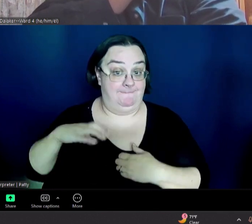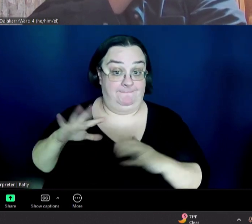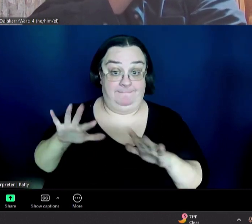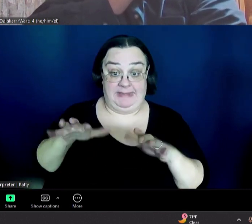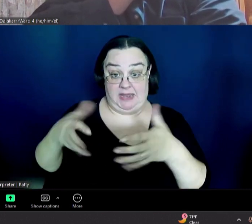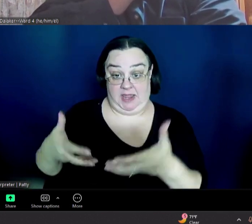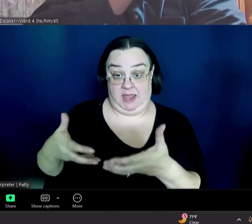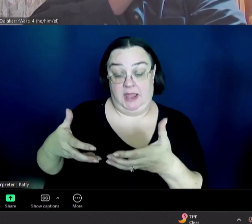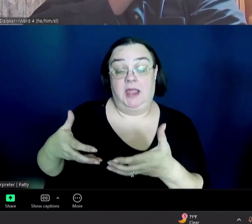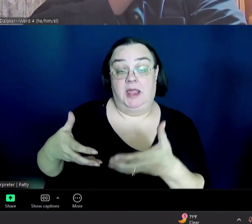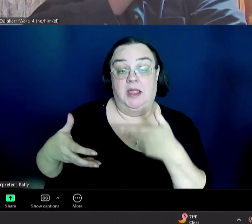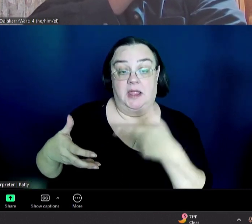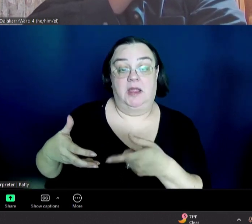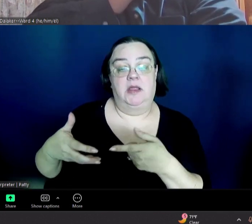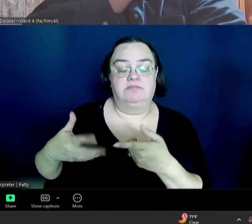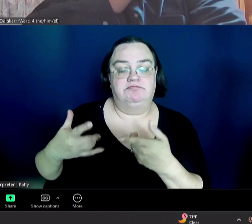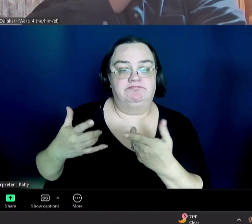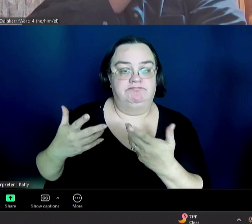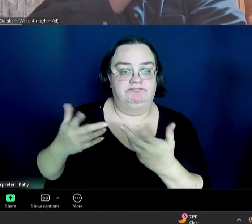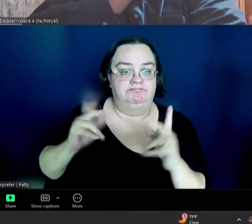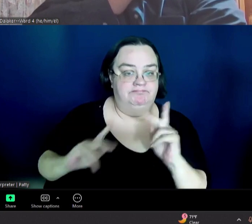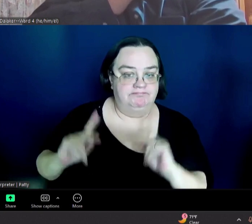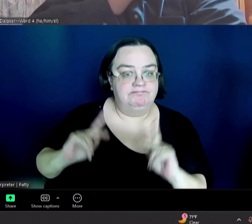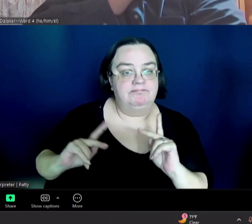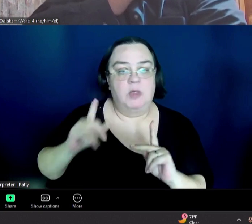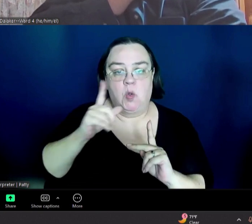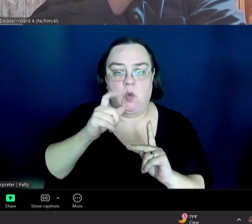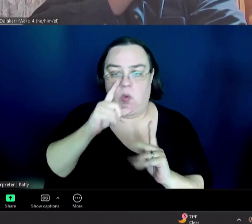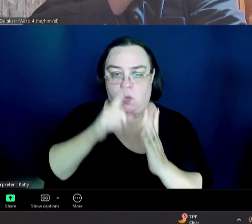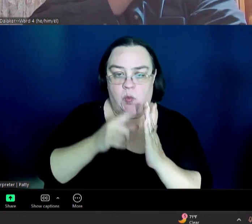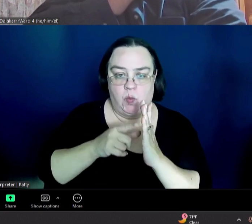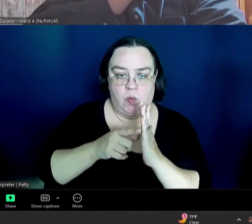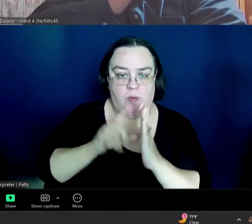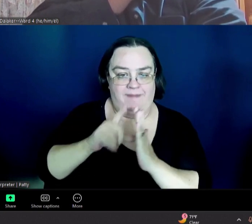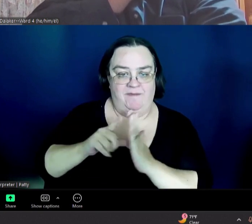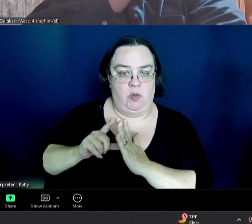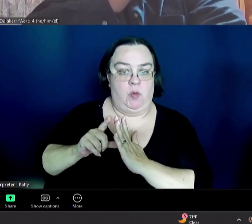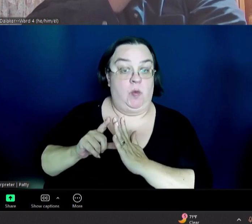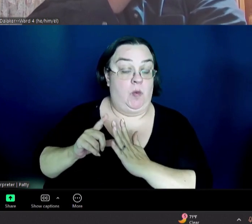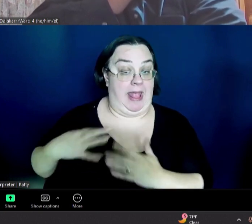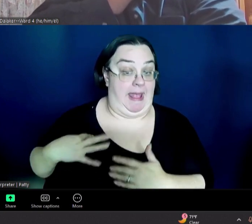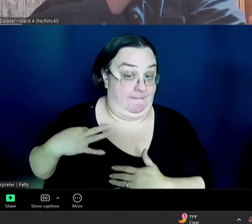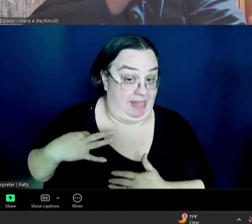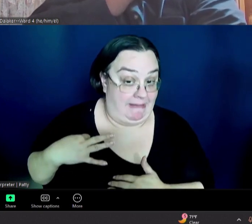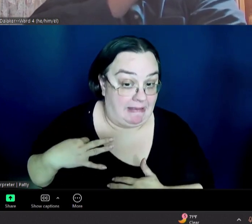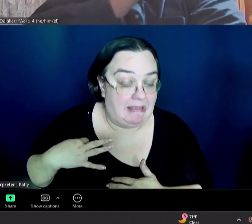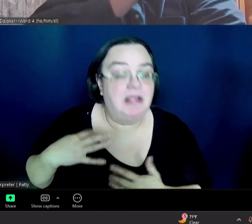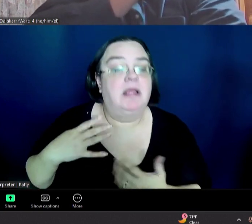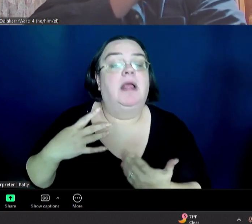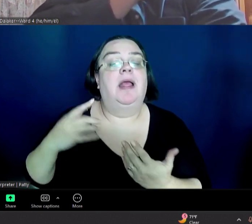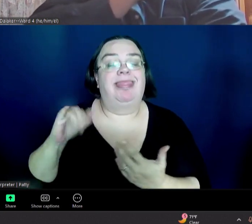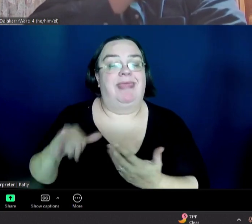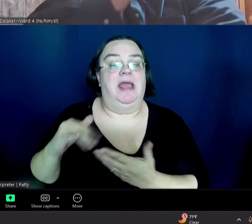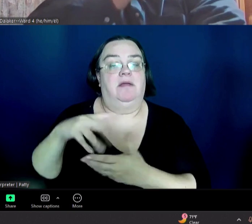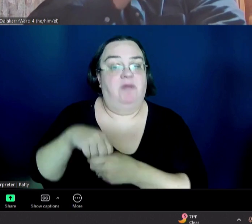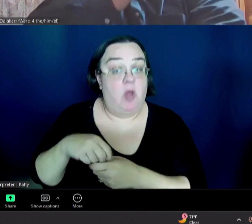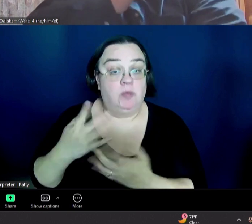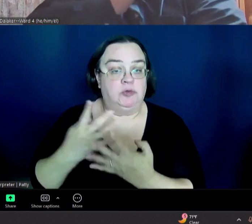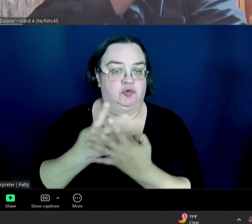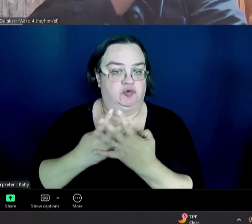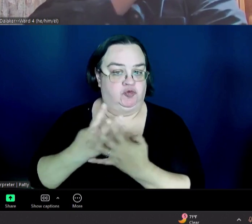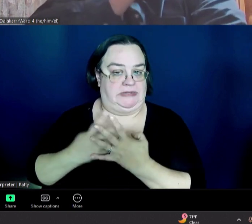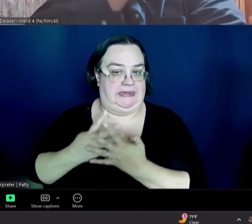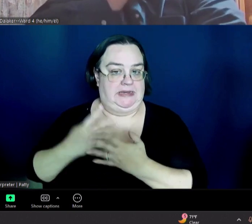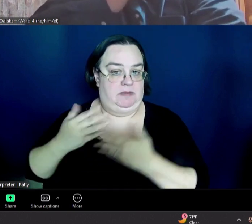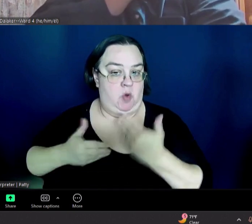of individuals that review applications as a screening process